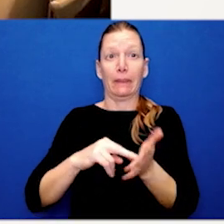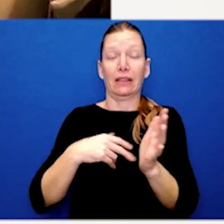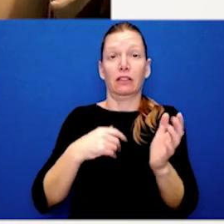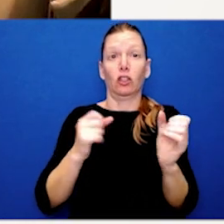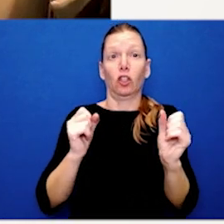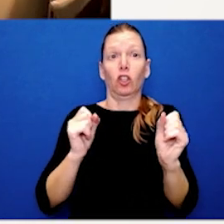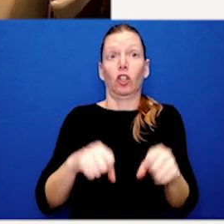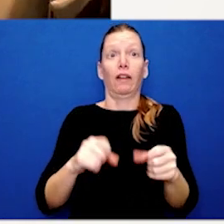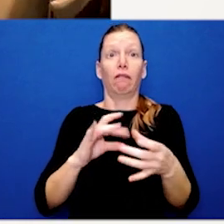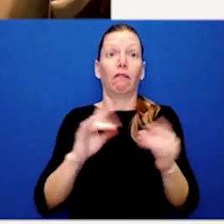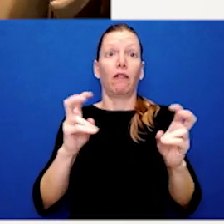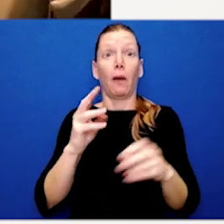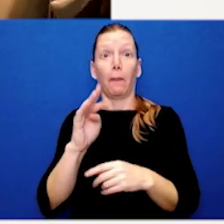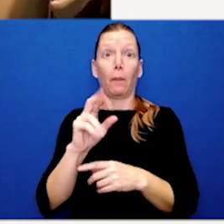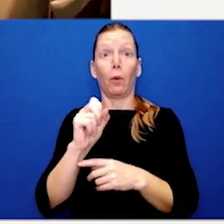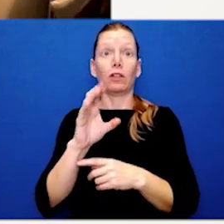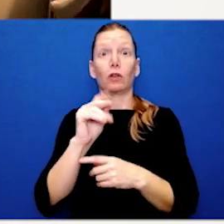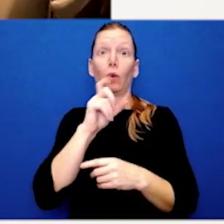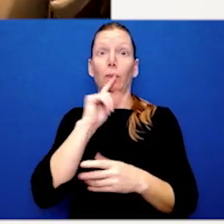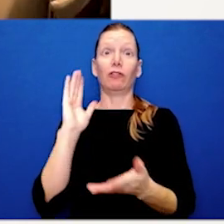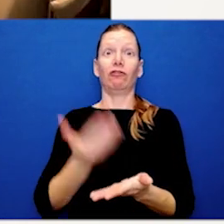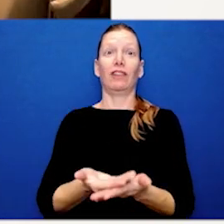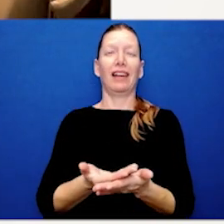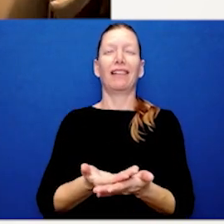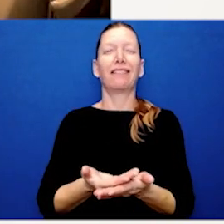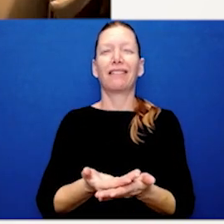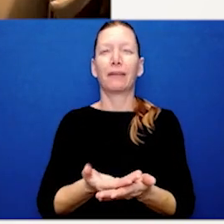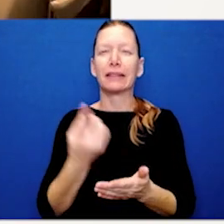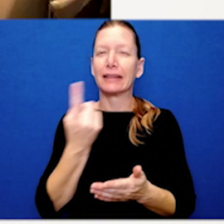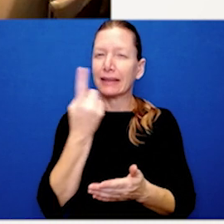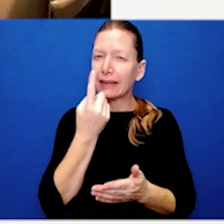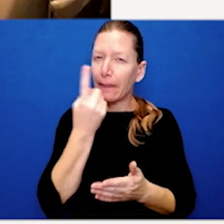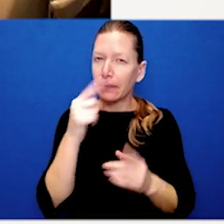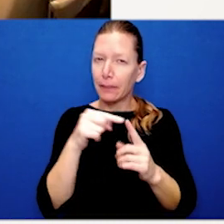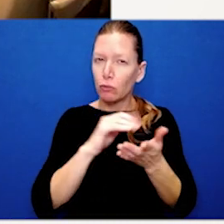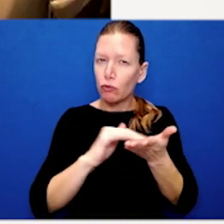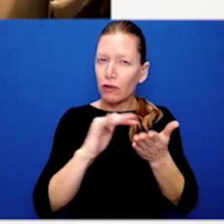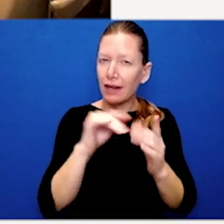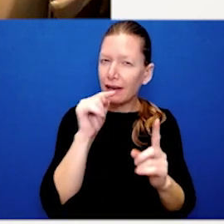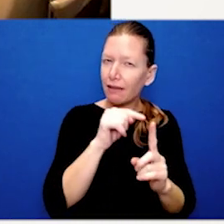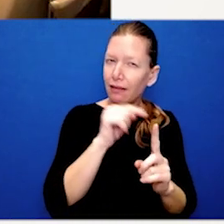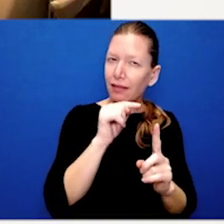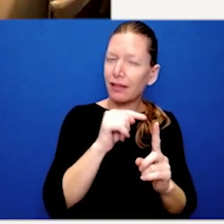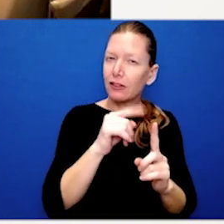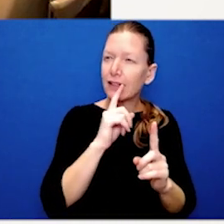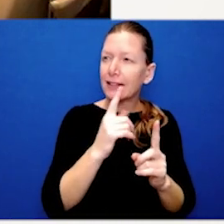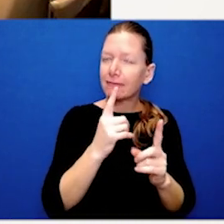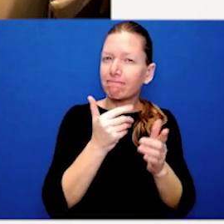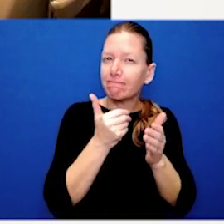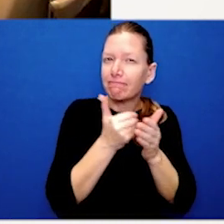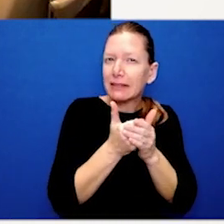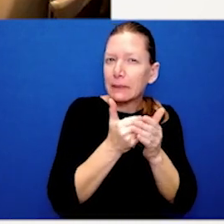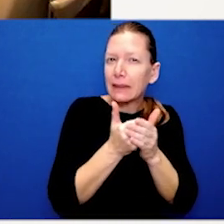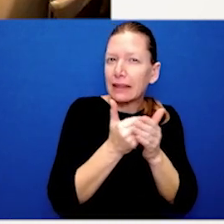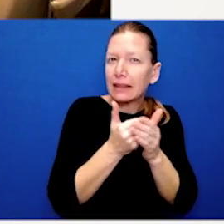said the Morse code bird arrived, but there's something about Braille that intimates